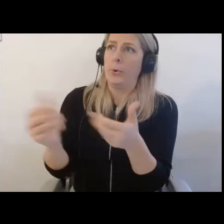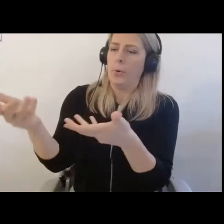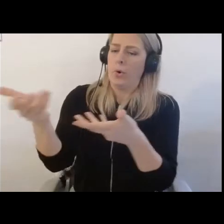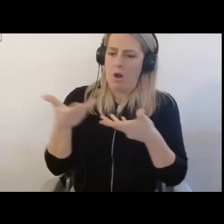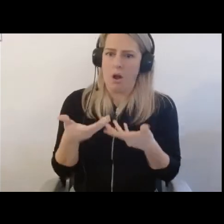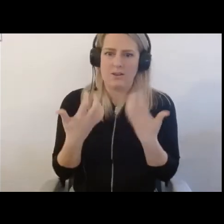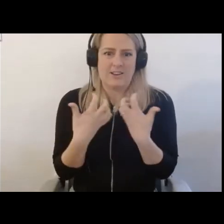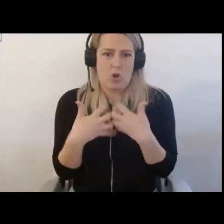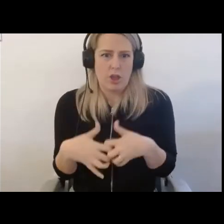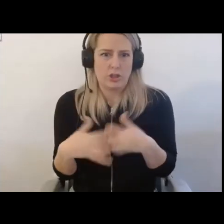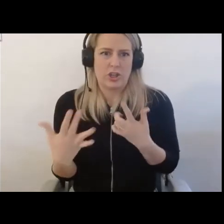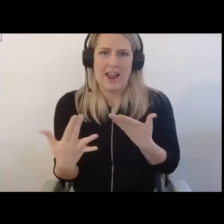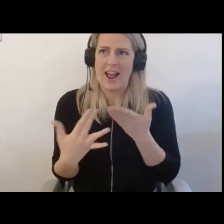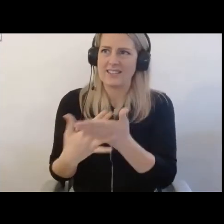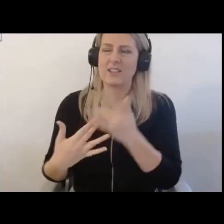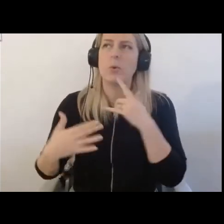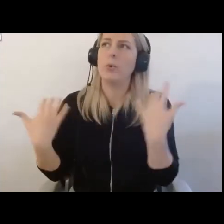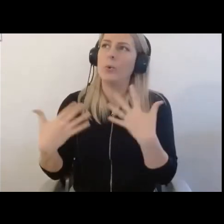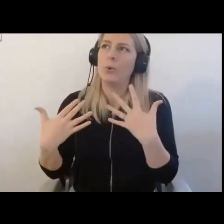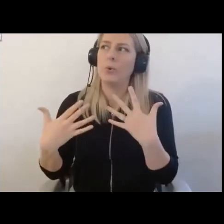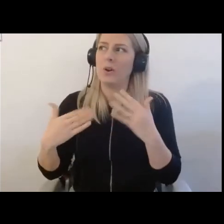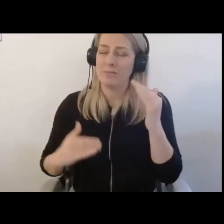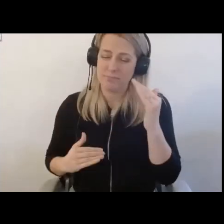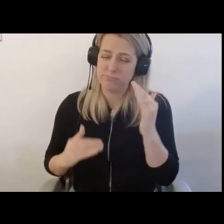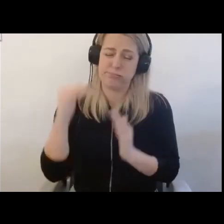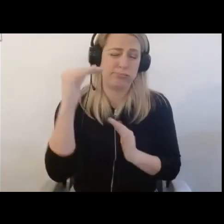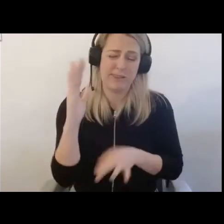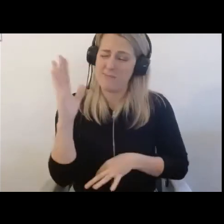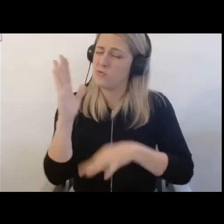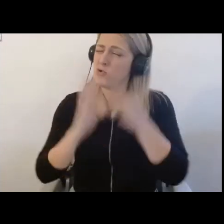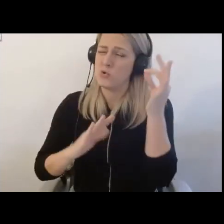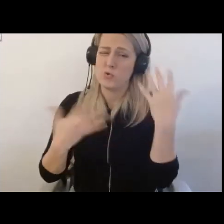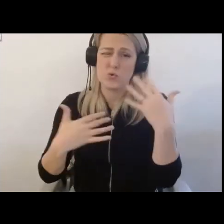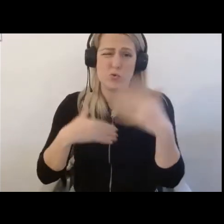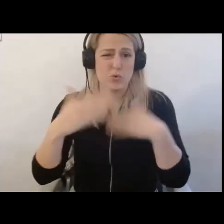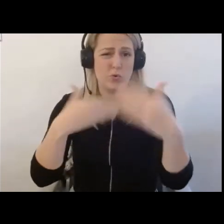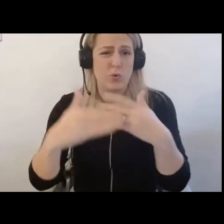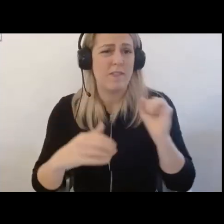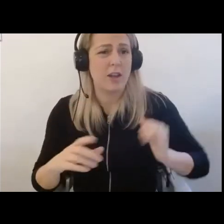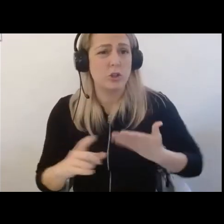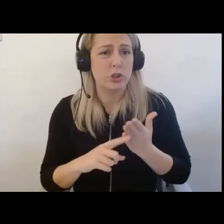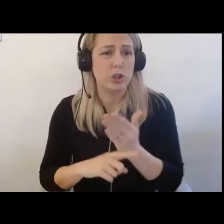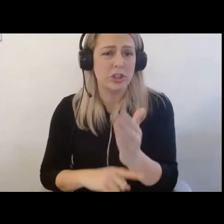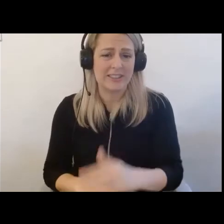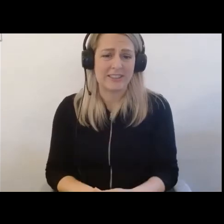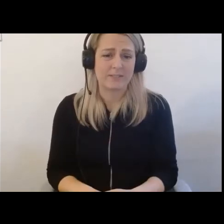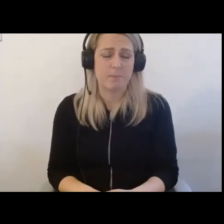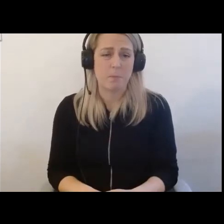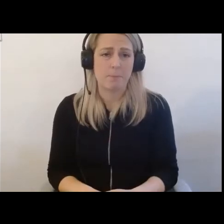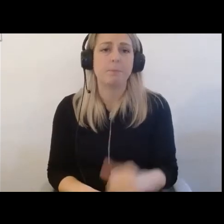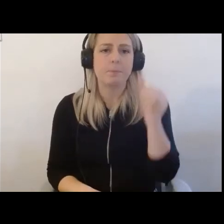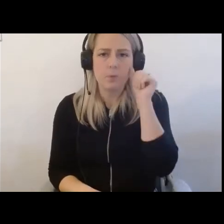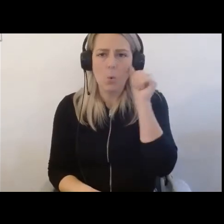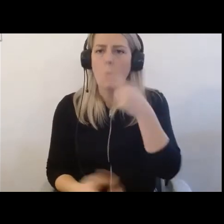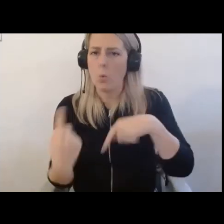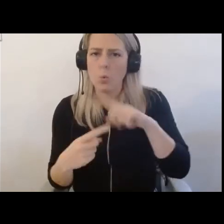I know we're going to talk as a panel and with everyone about the barriers to adopting